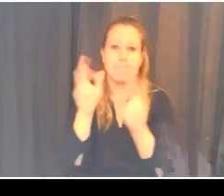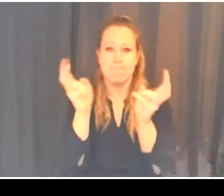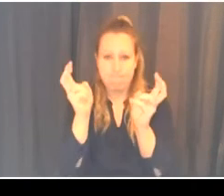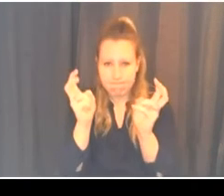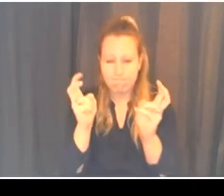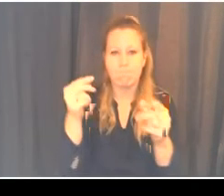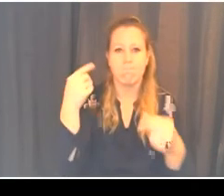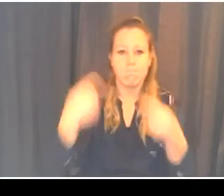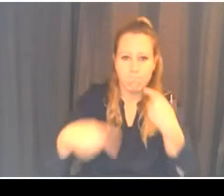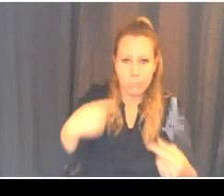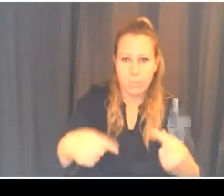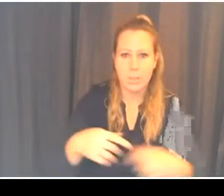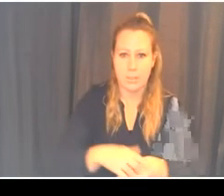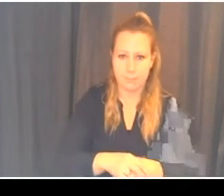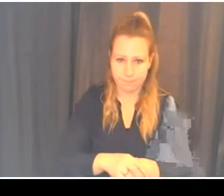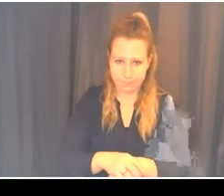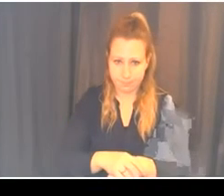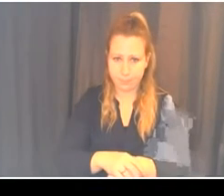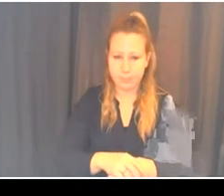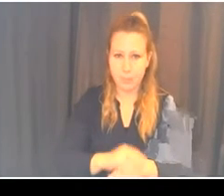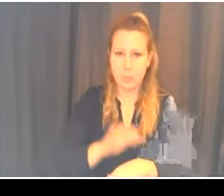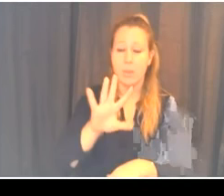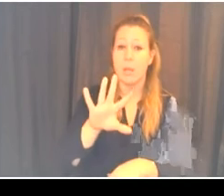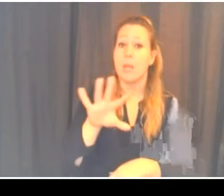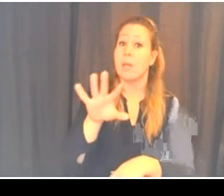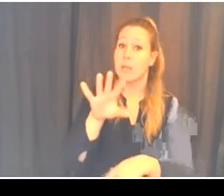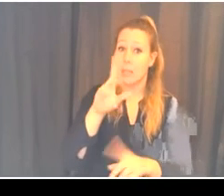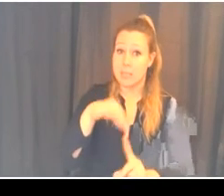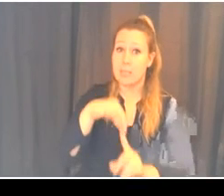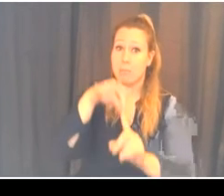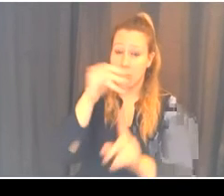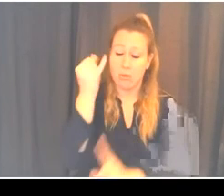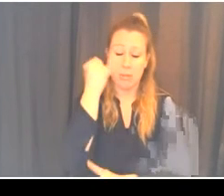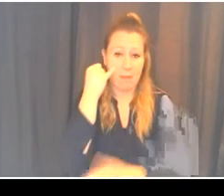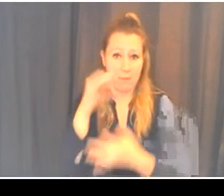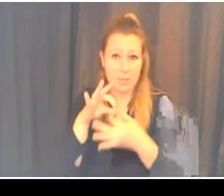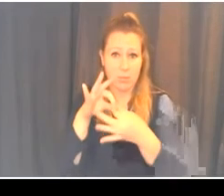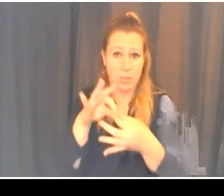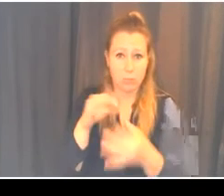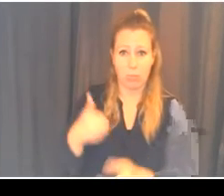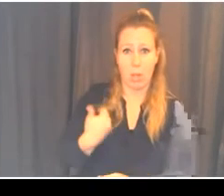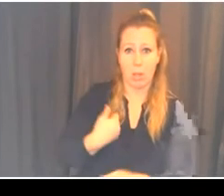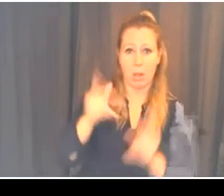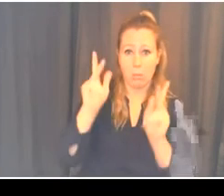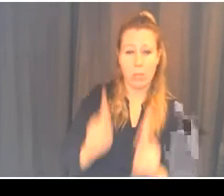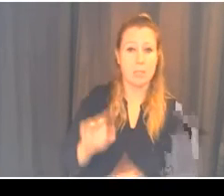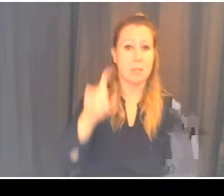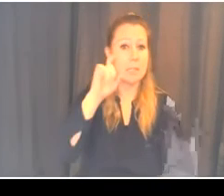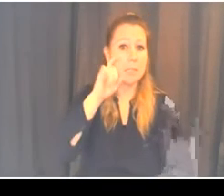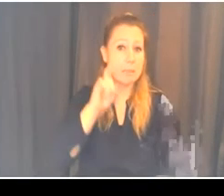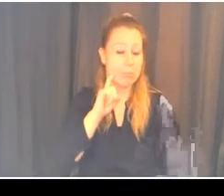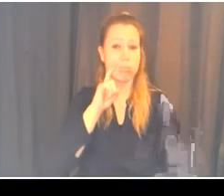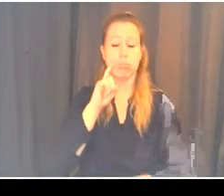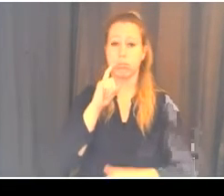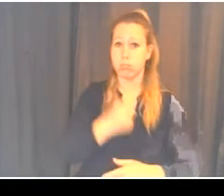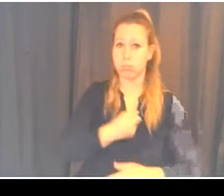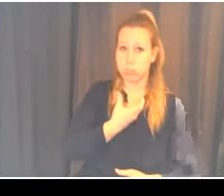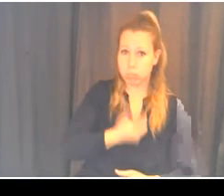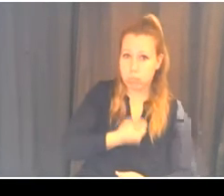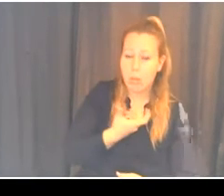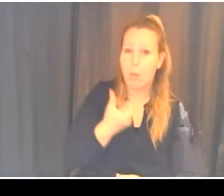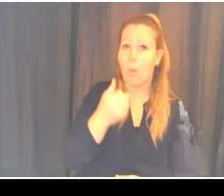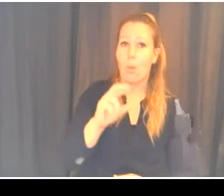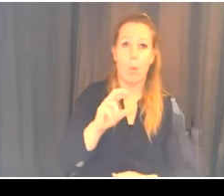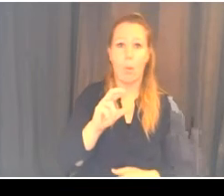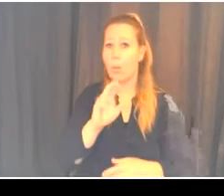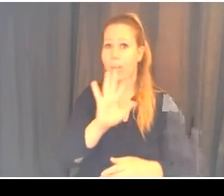care caregivers instead of completing their schoolwork gge Services have always been essential for New York City's most vulnerable Youth